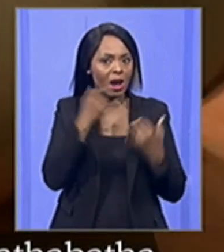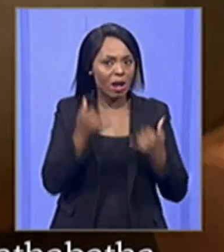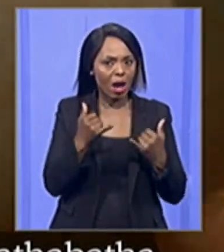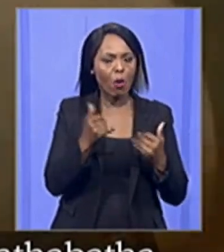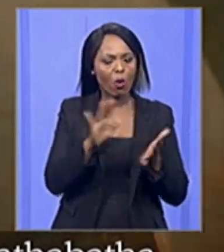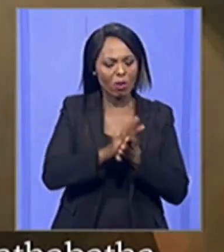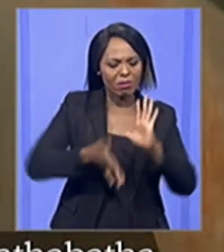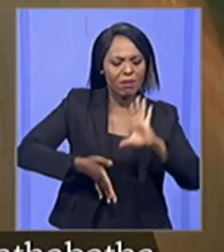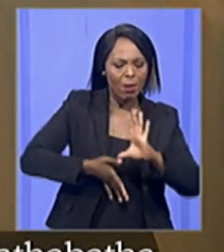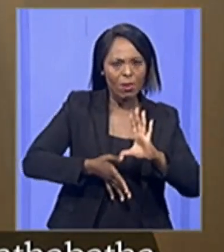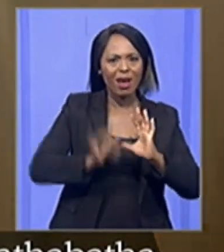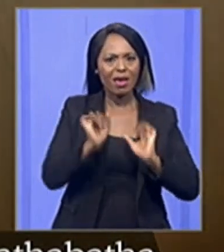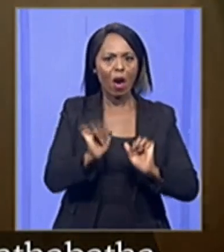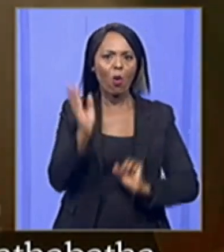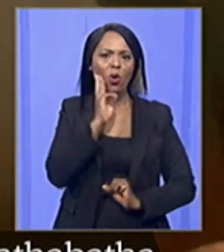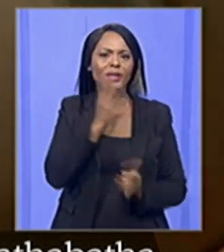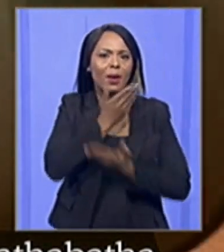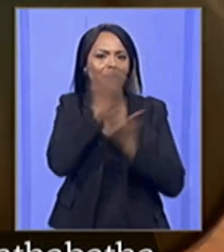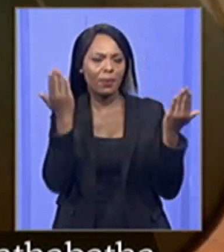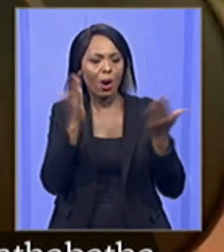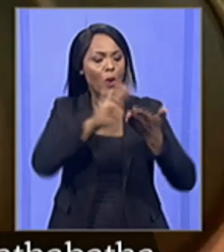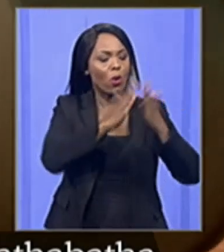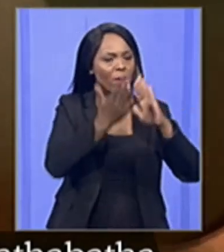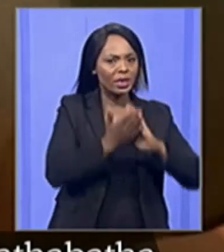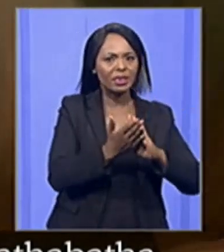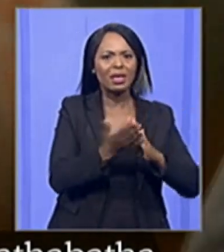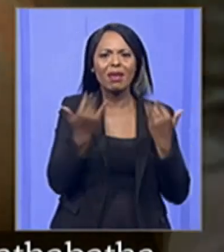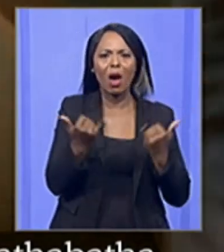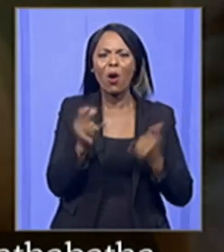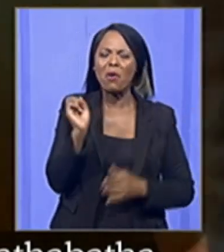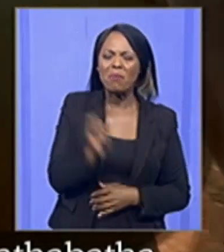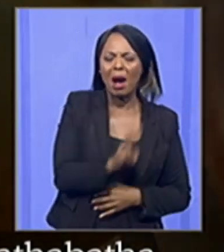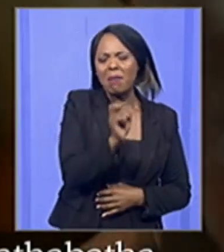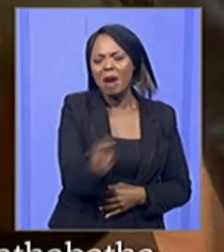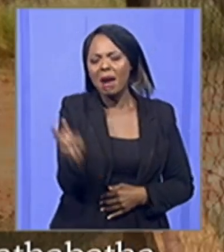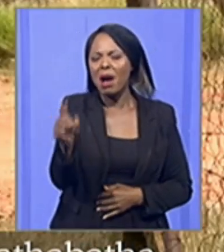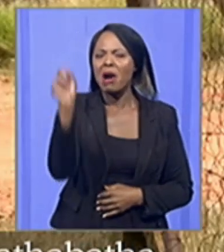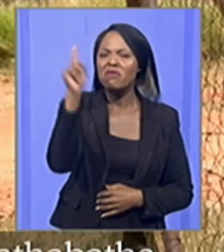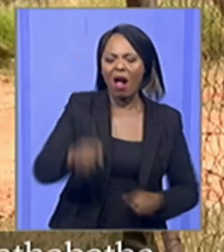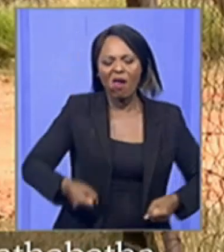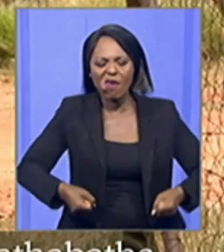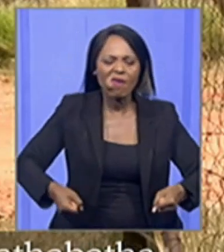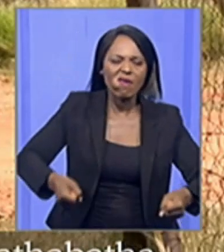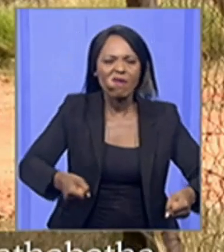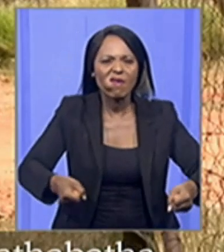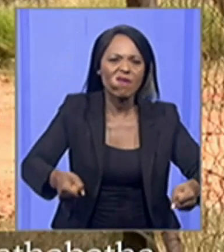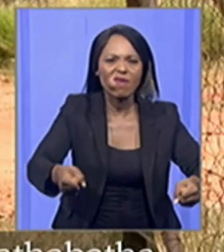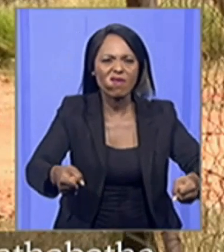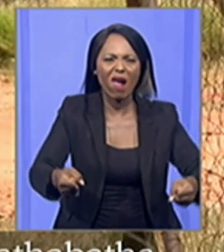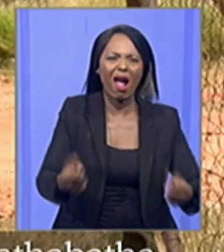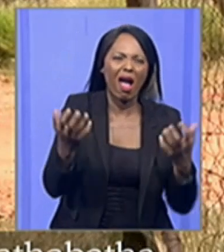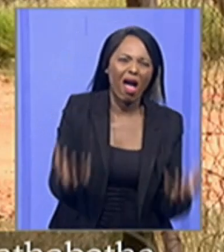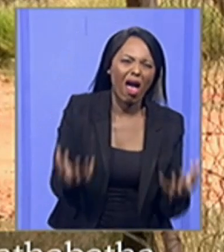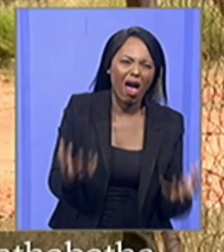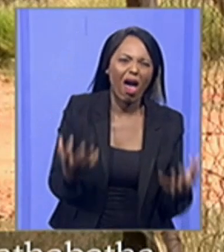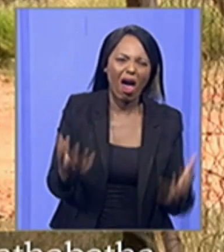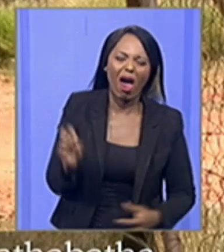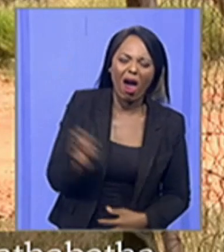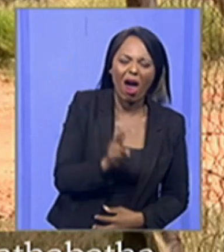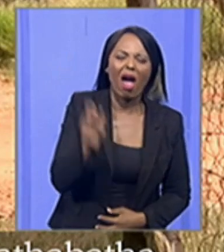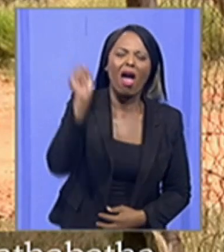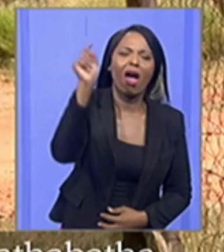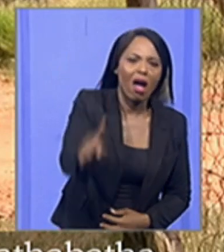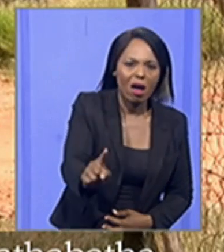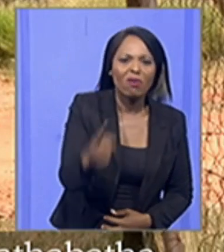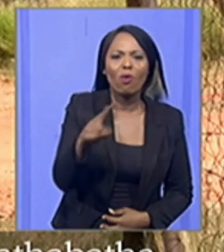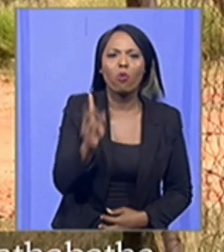go parara a metsi. Badudi ba gapeletše ga go kgorometša ditoromo tša metsi le dikiribane sethago se setelele go hwetša